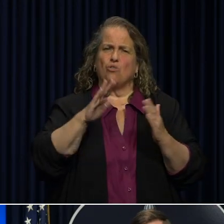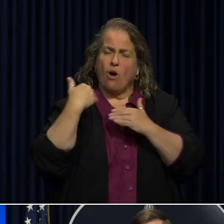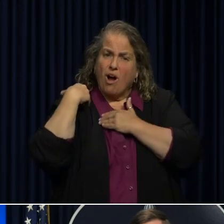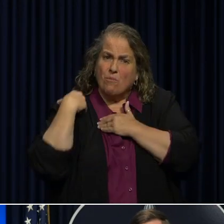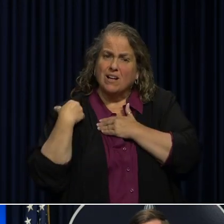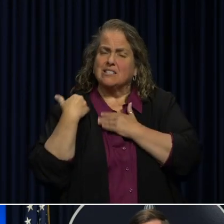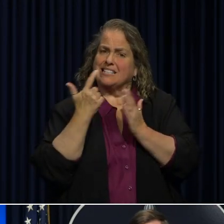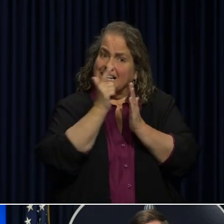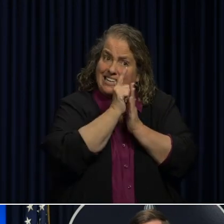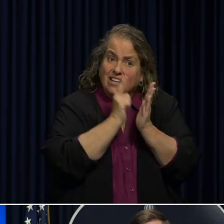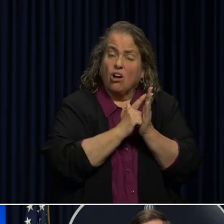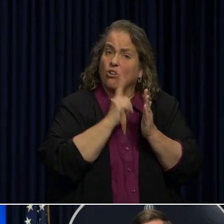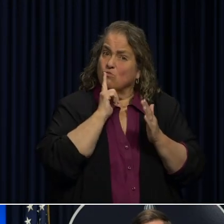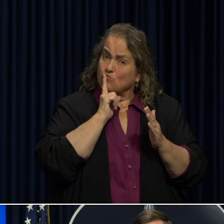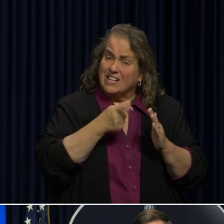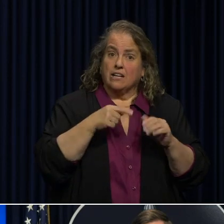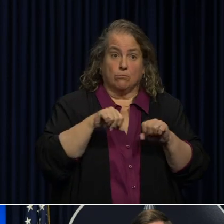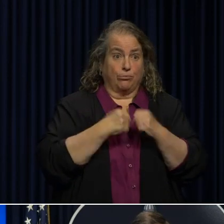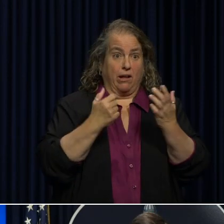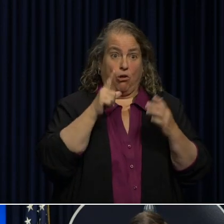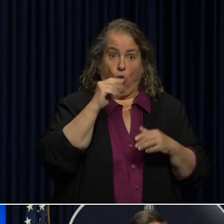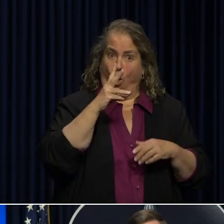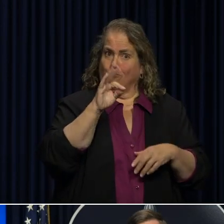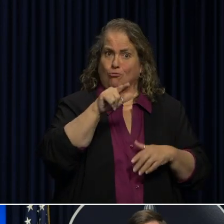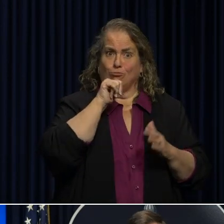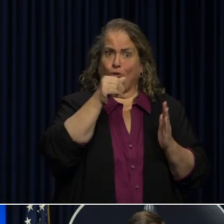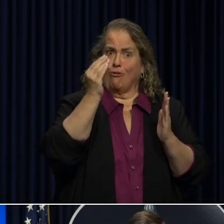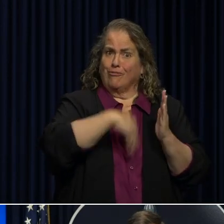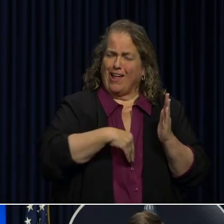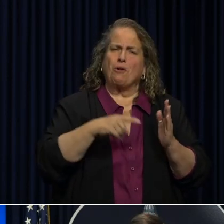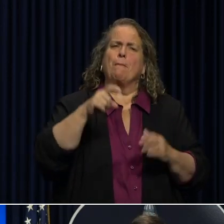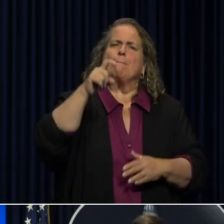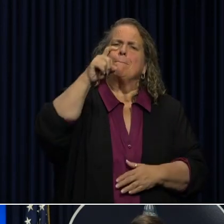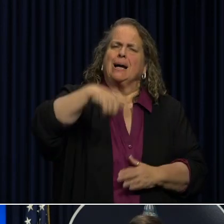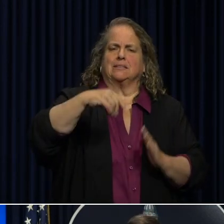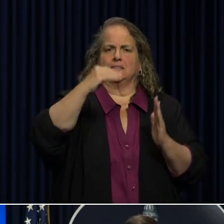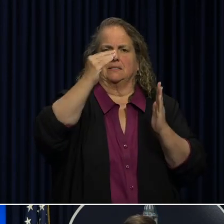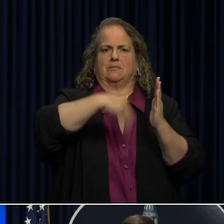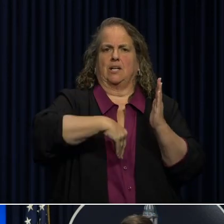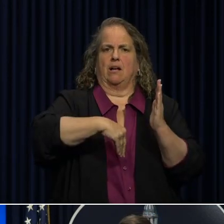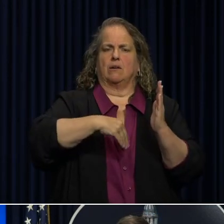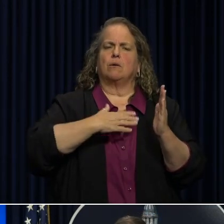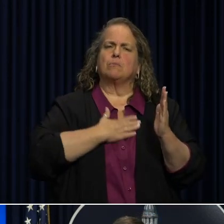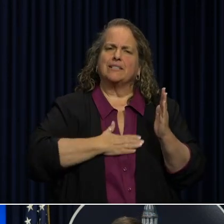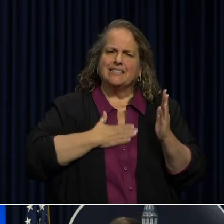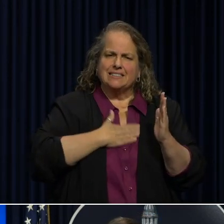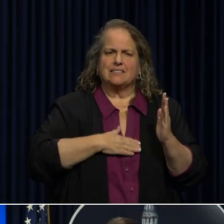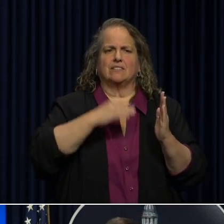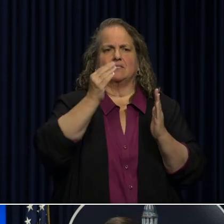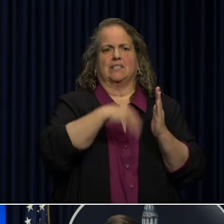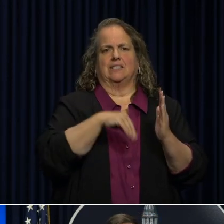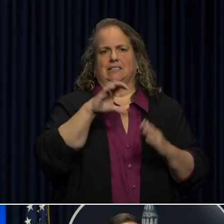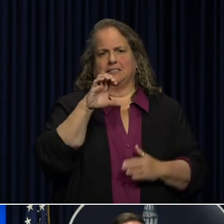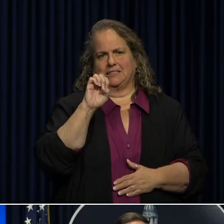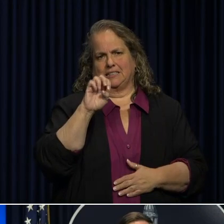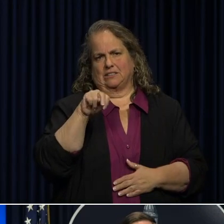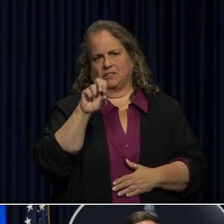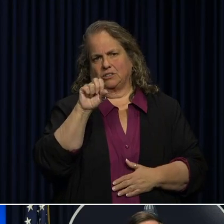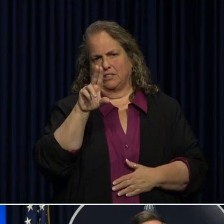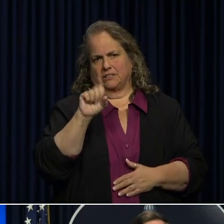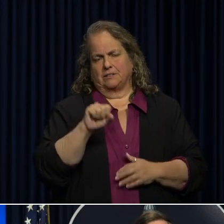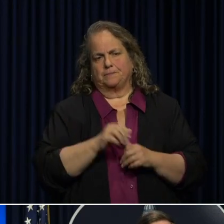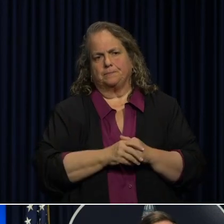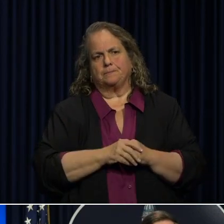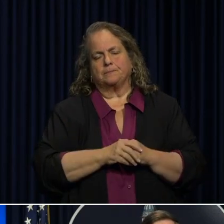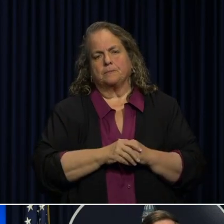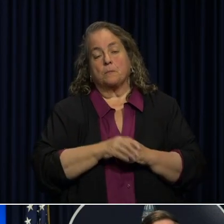You've shown it. You're willing to do it. This is important. Please fill out your census. All right, the other thing that we've